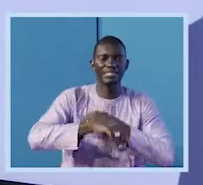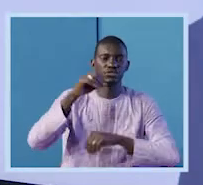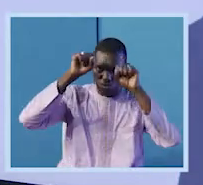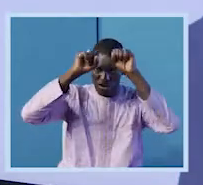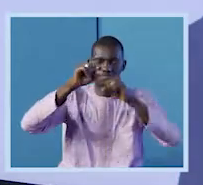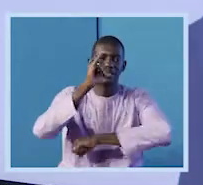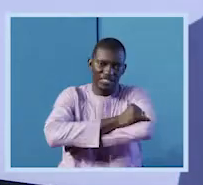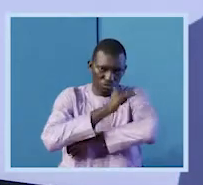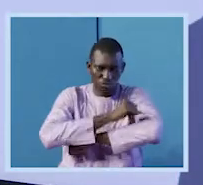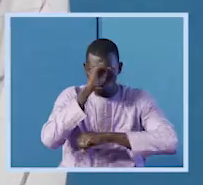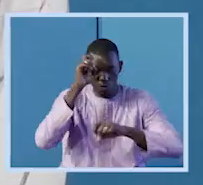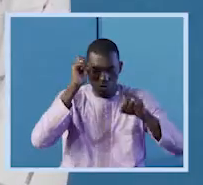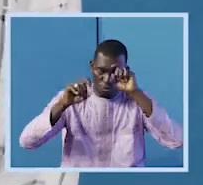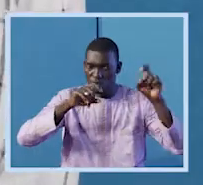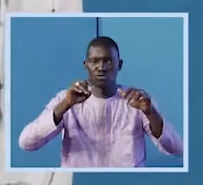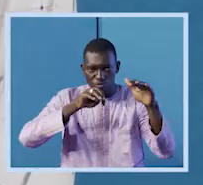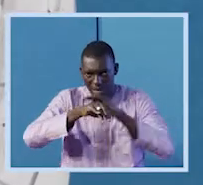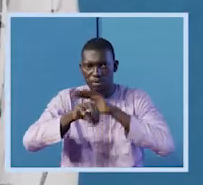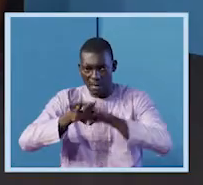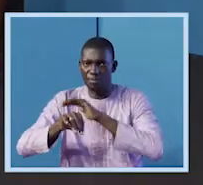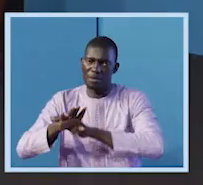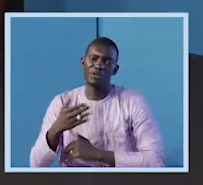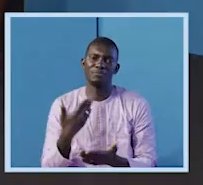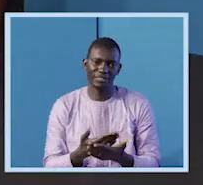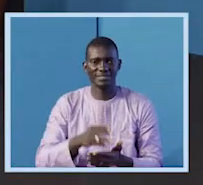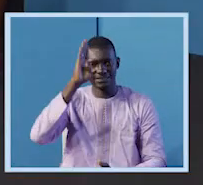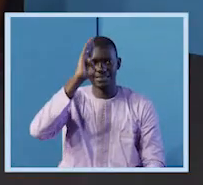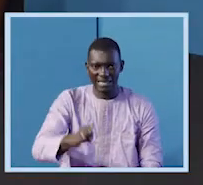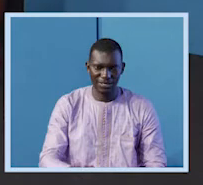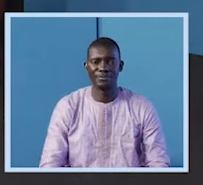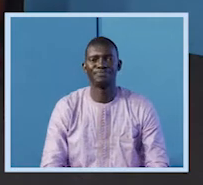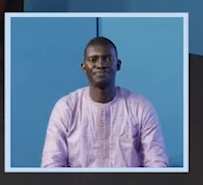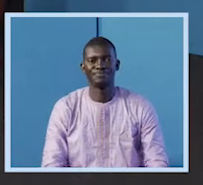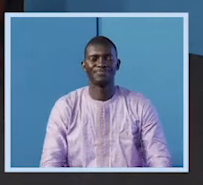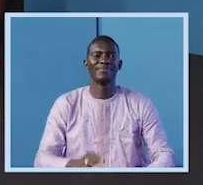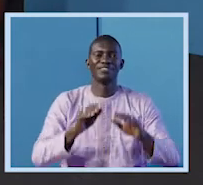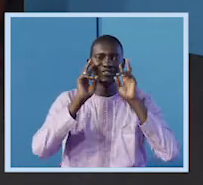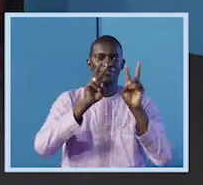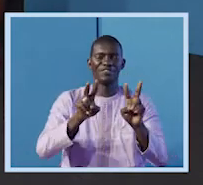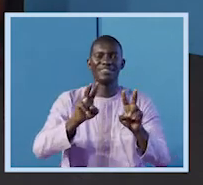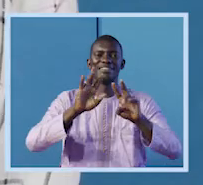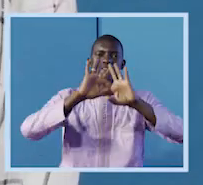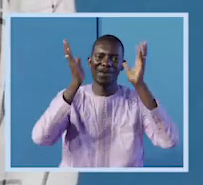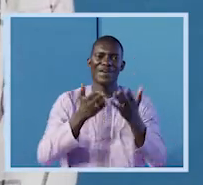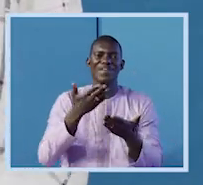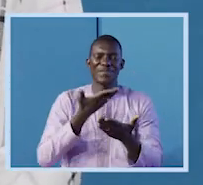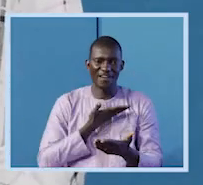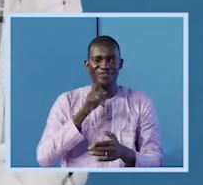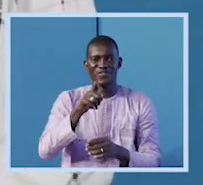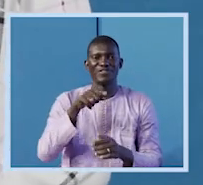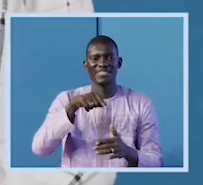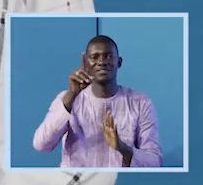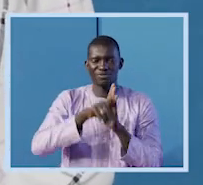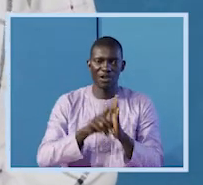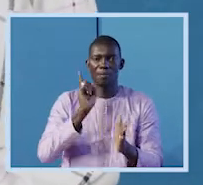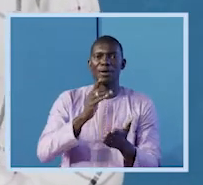institutions, to be employed. Exactly. Yeah. Thank you so much, Lamin. We really appreciate this. So viewers, this is all we have for you in this edition. But before I